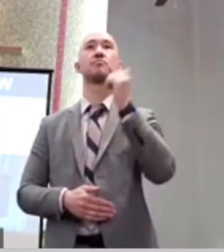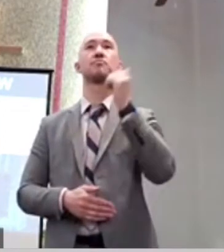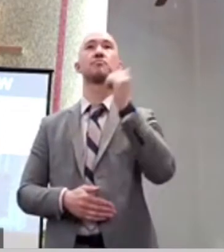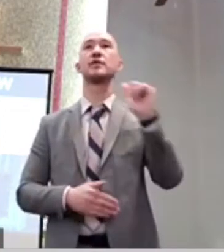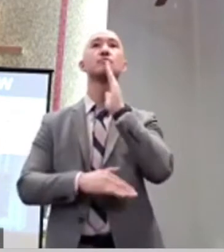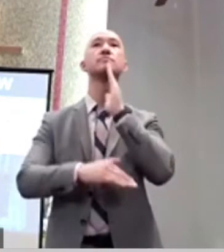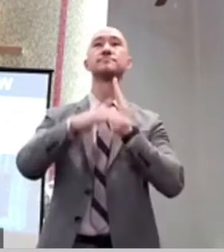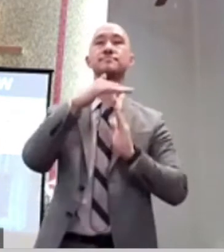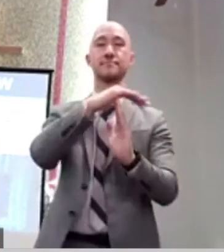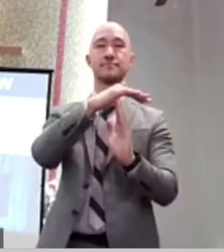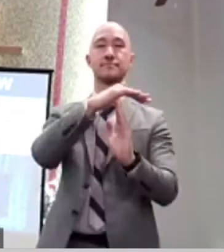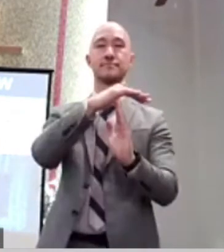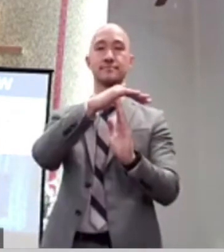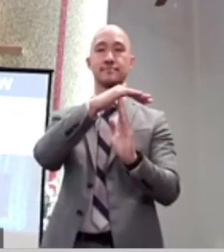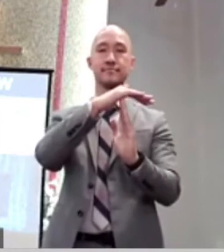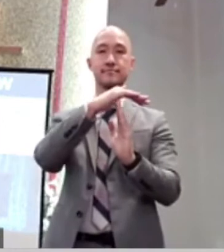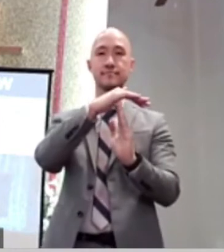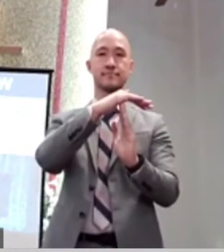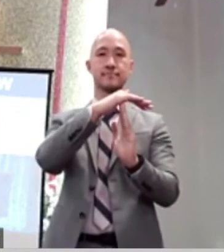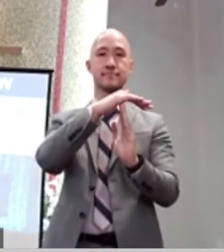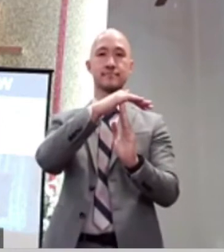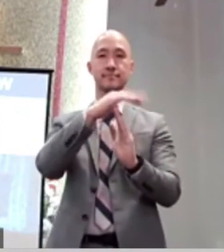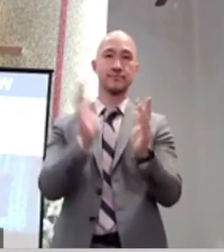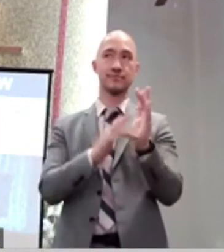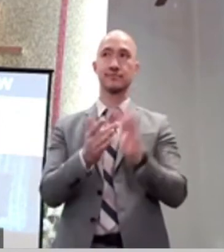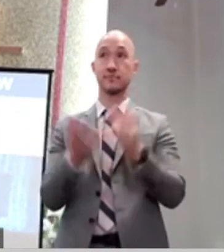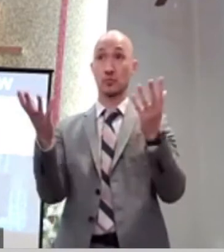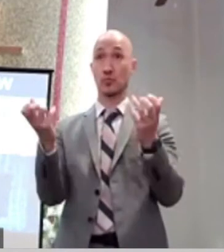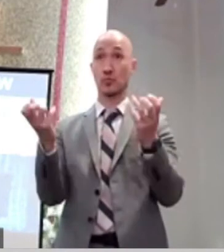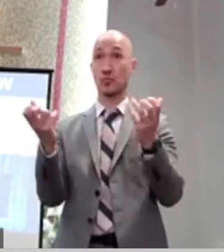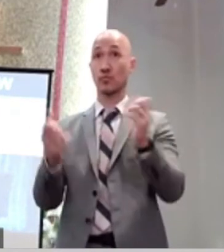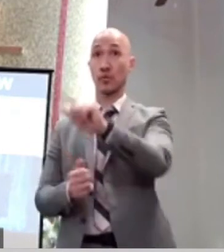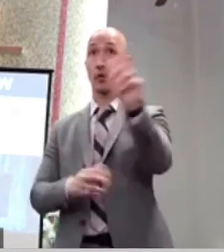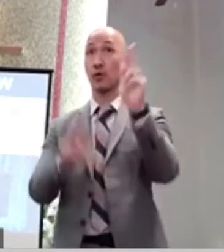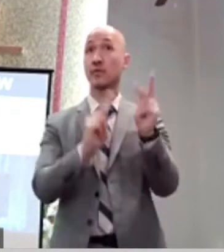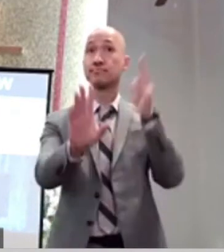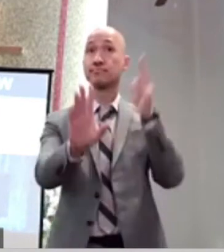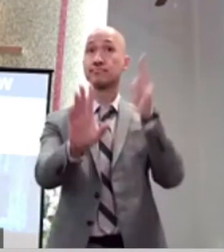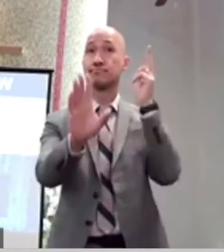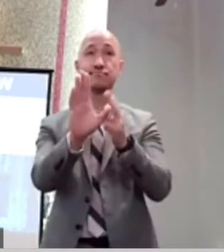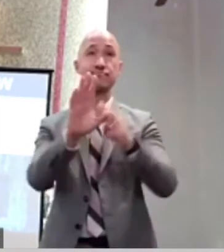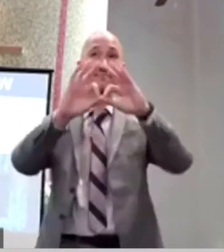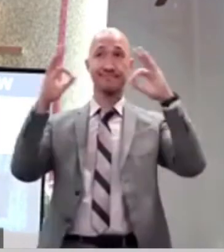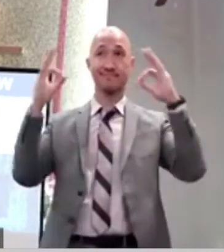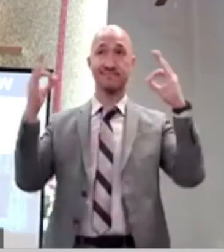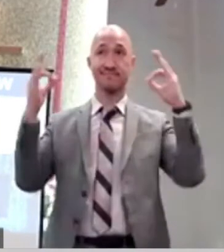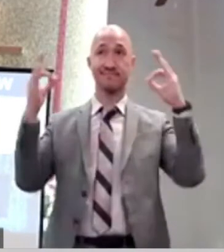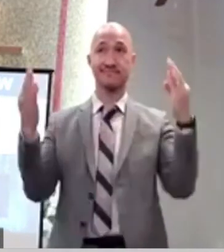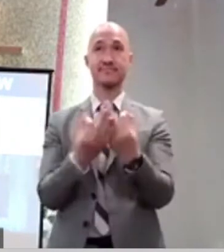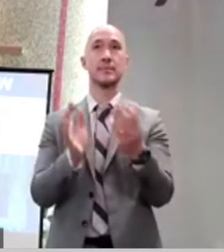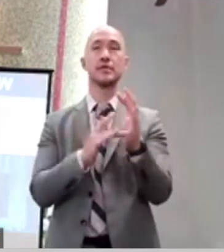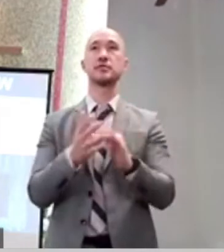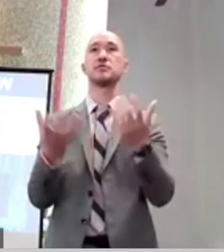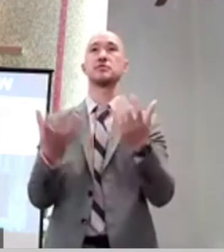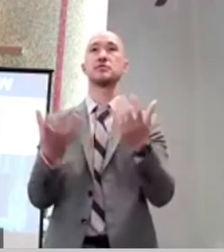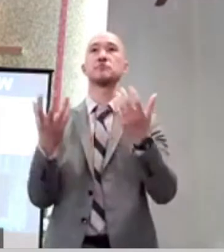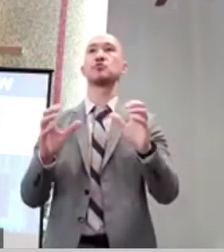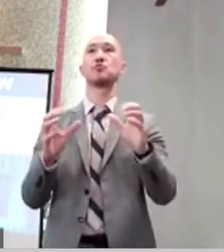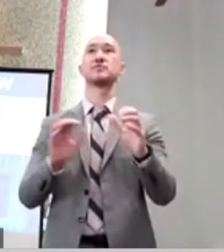penitent in their heart. He wants you to be part of his family. He's not exacting a judgment on you. He's not trying